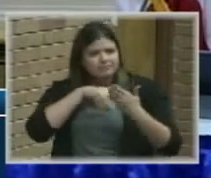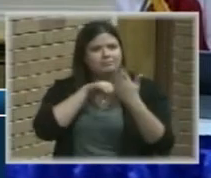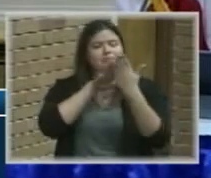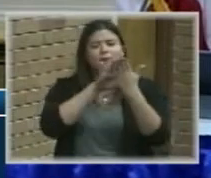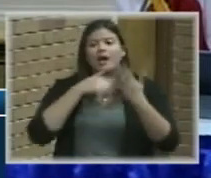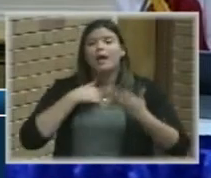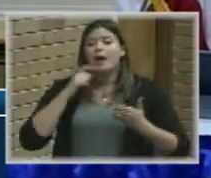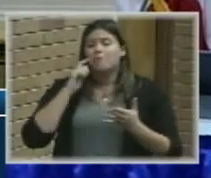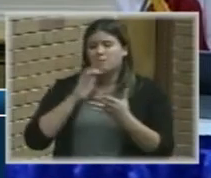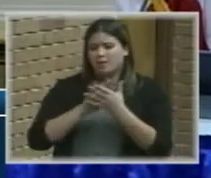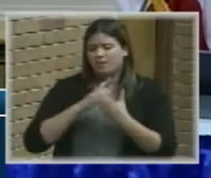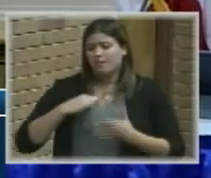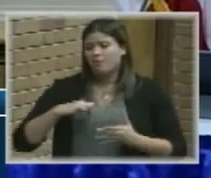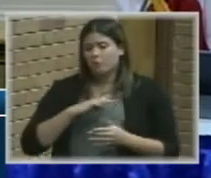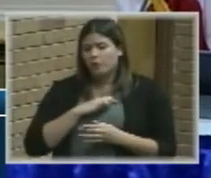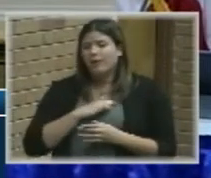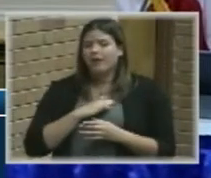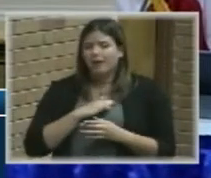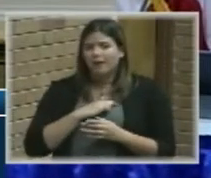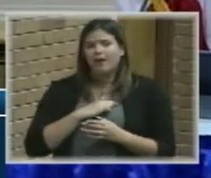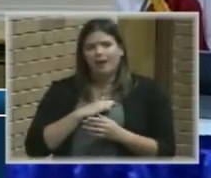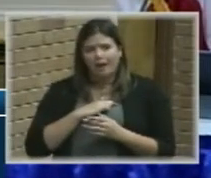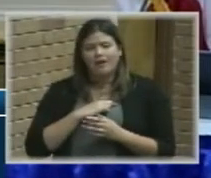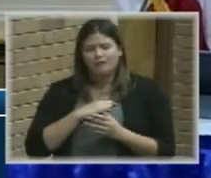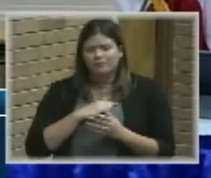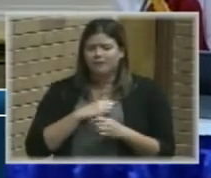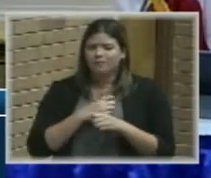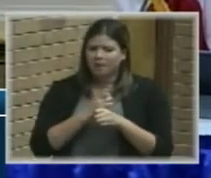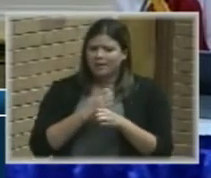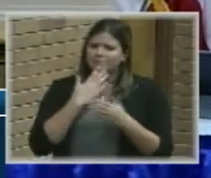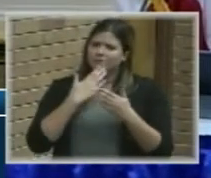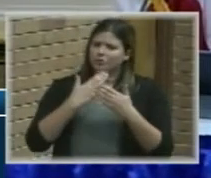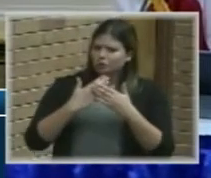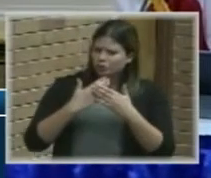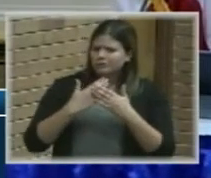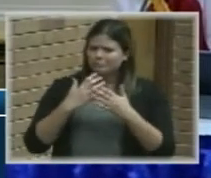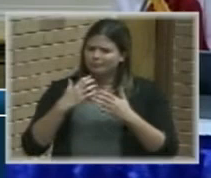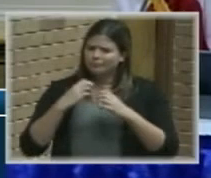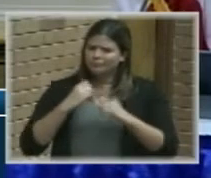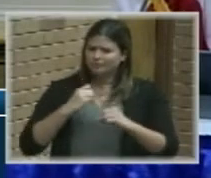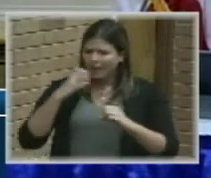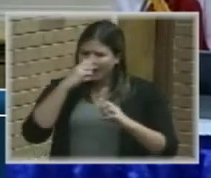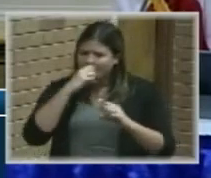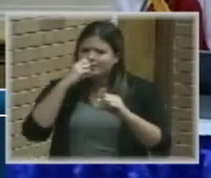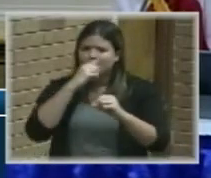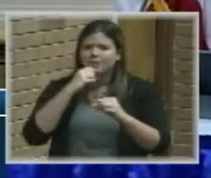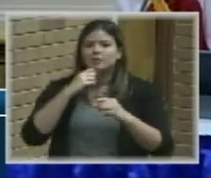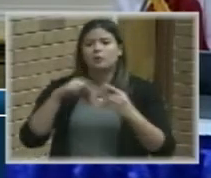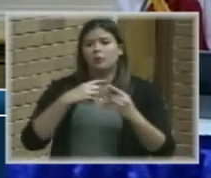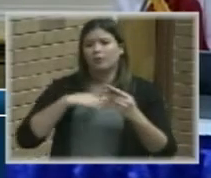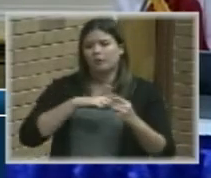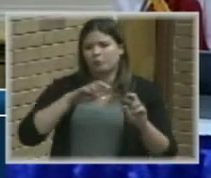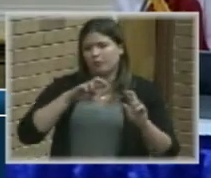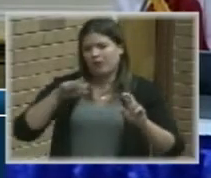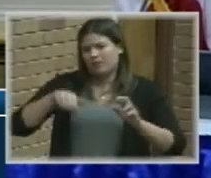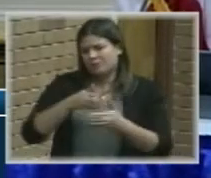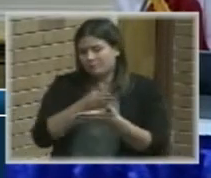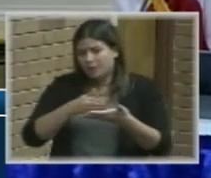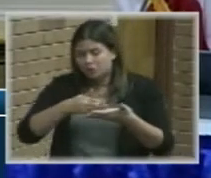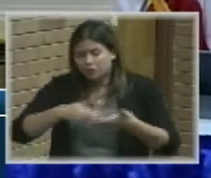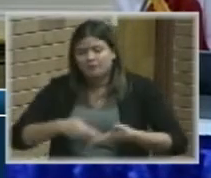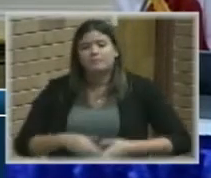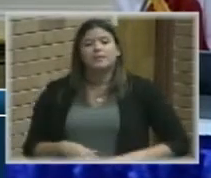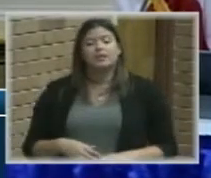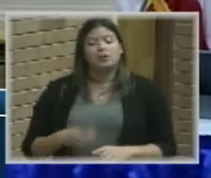made conservative, prudent estimates in preparing this budget. We also work